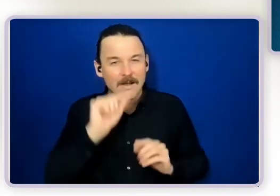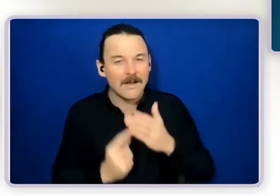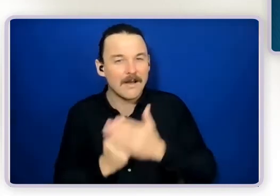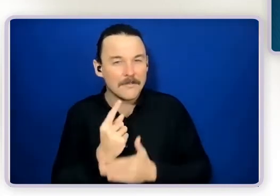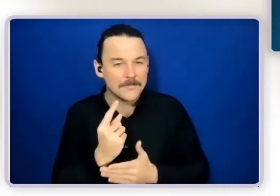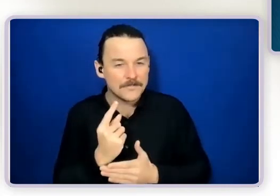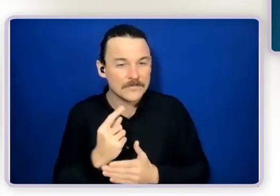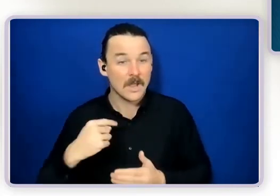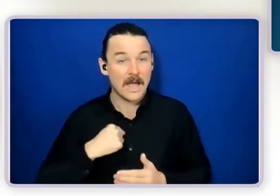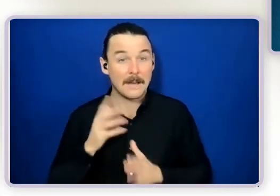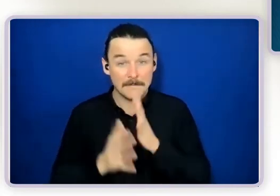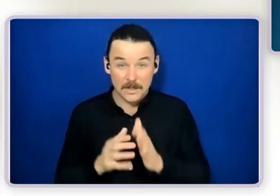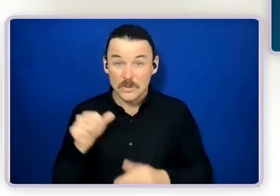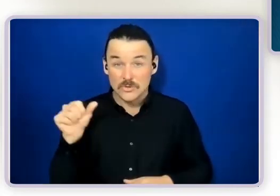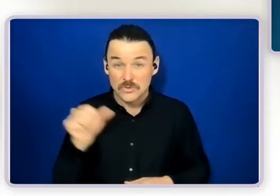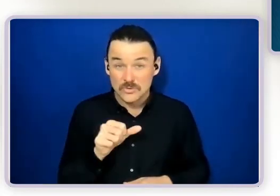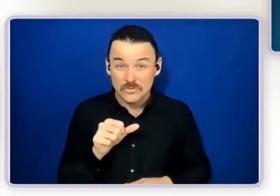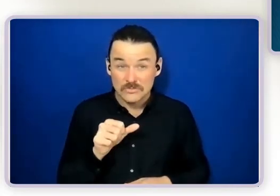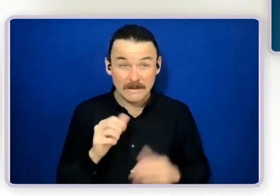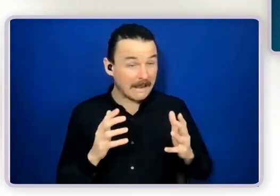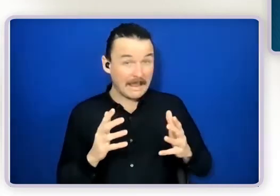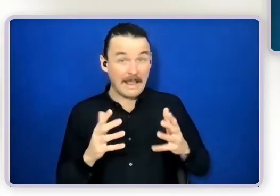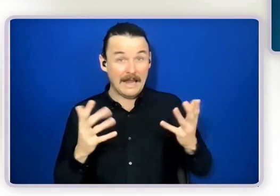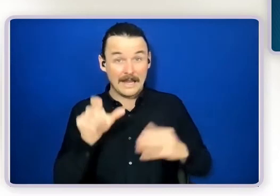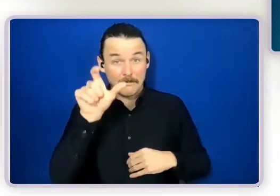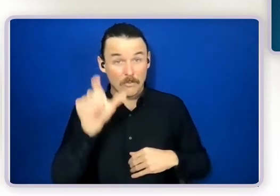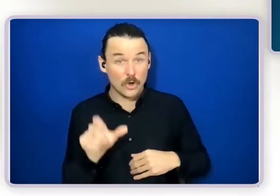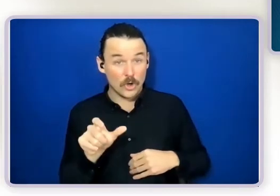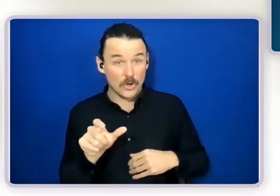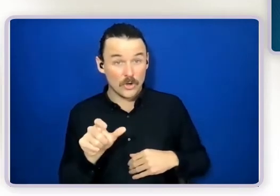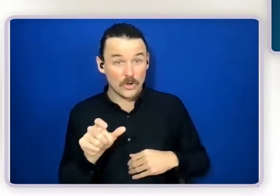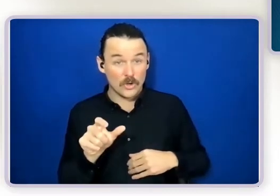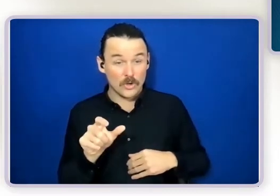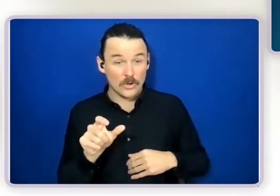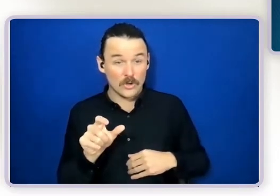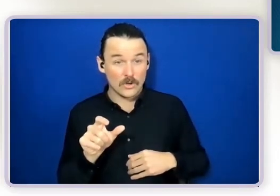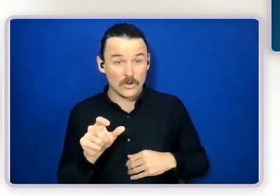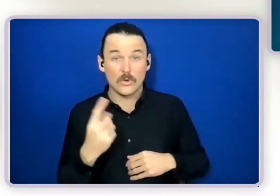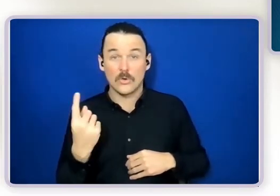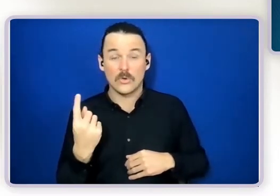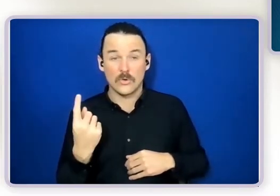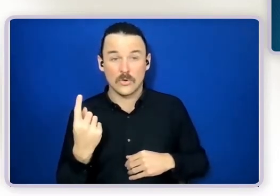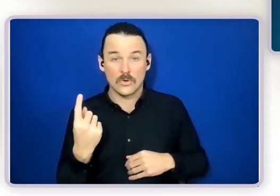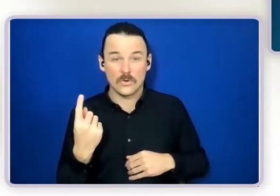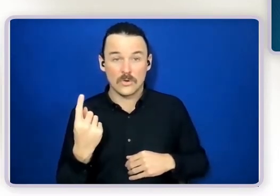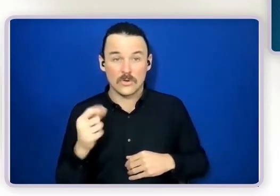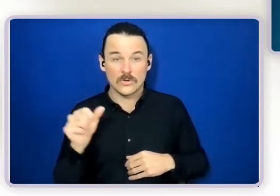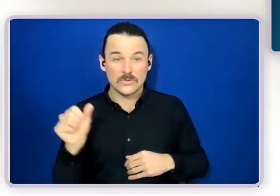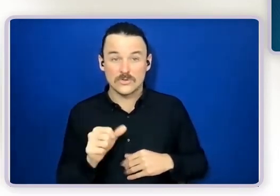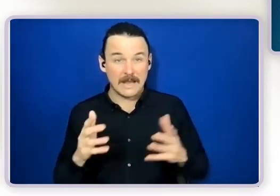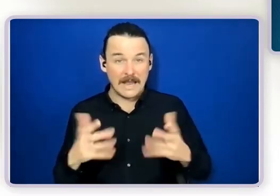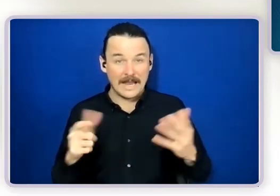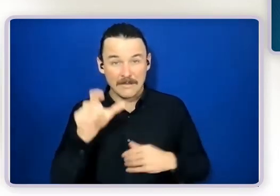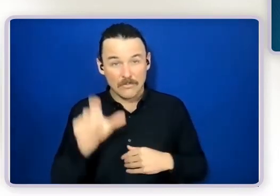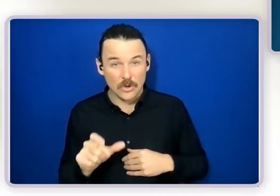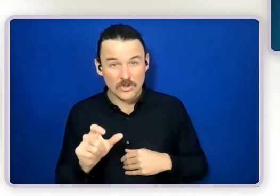does, be involved in writing up behaviour plans and dealing with behaviours of concern? In my